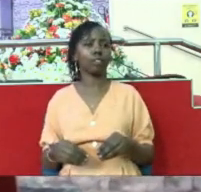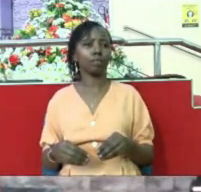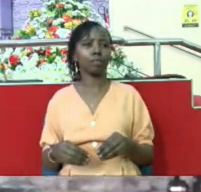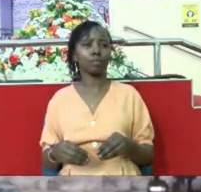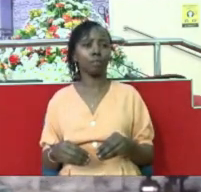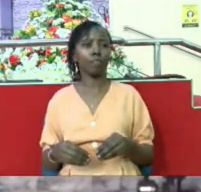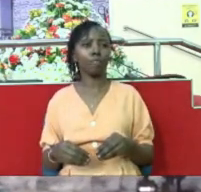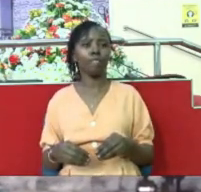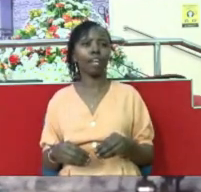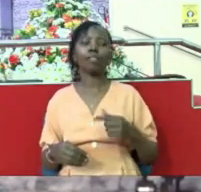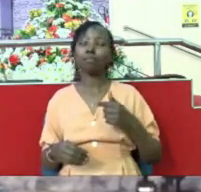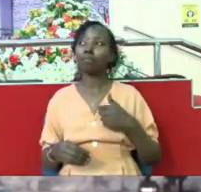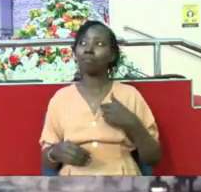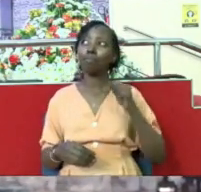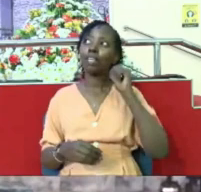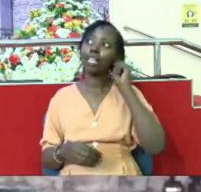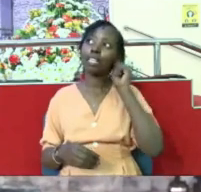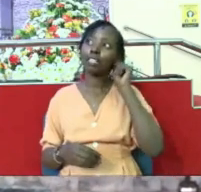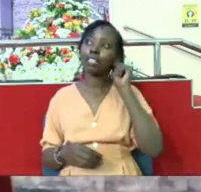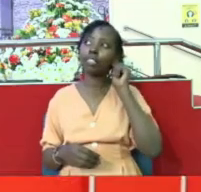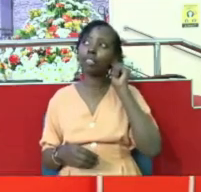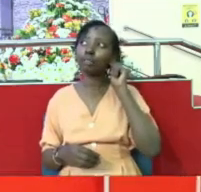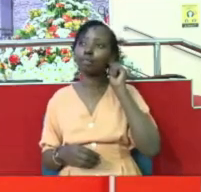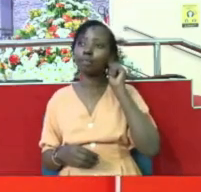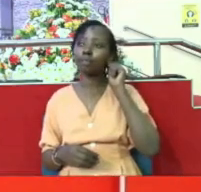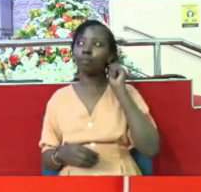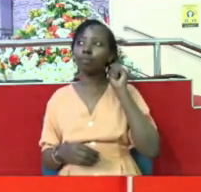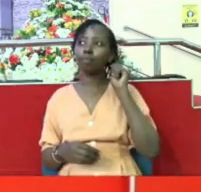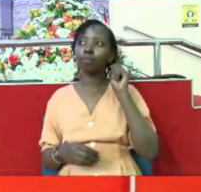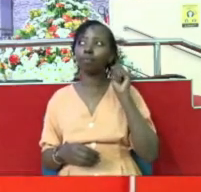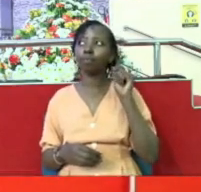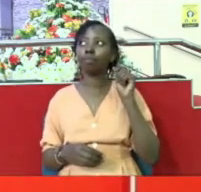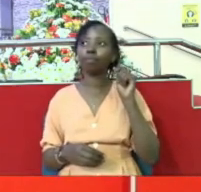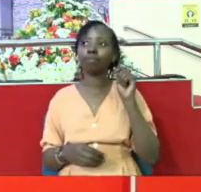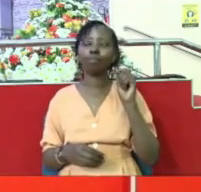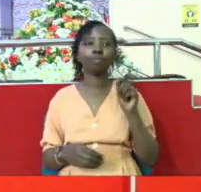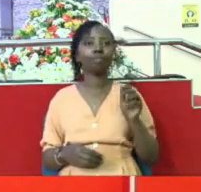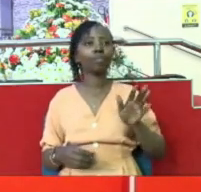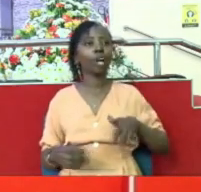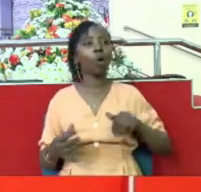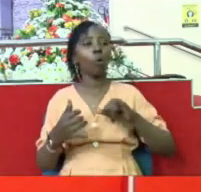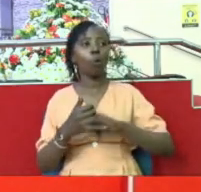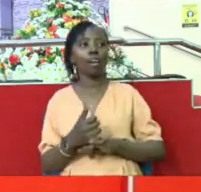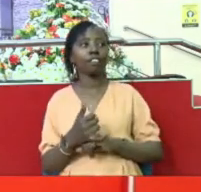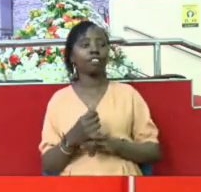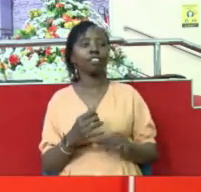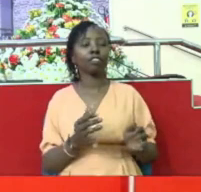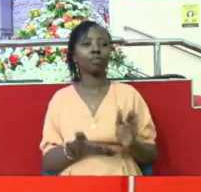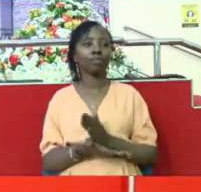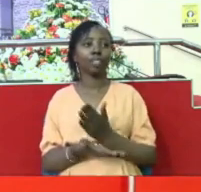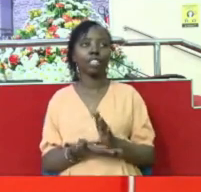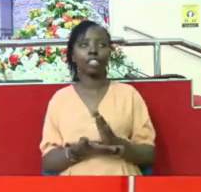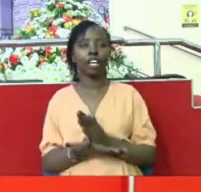You know, I was listening of Alice was sharing with me Pastor Alice alikuwa of